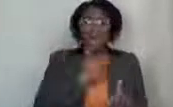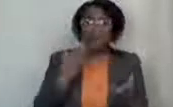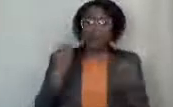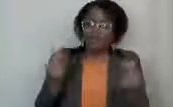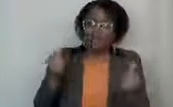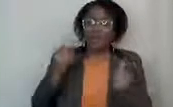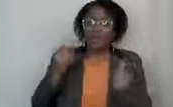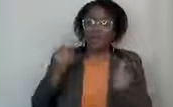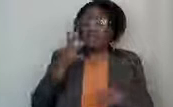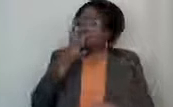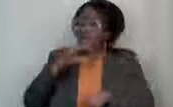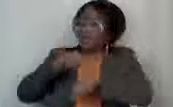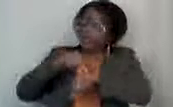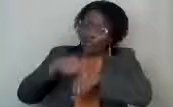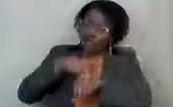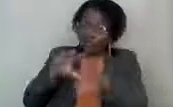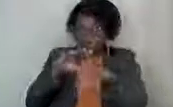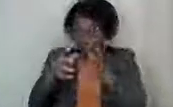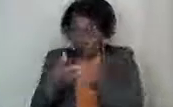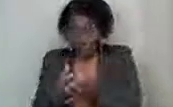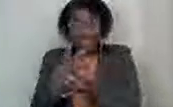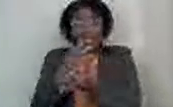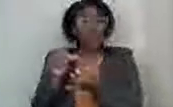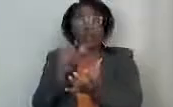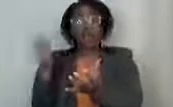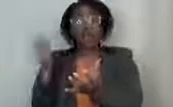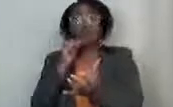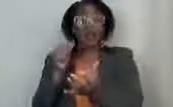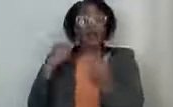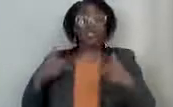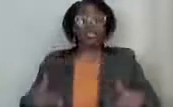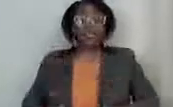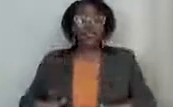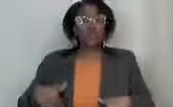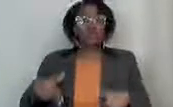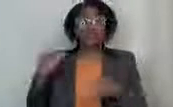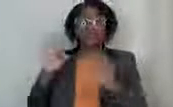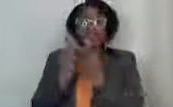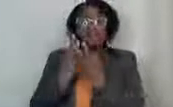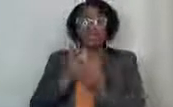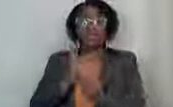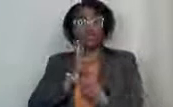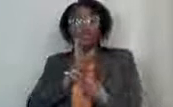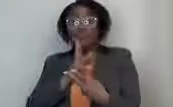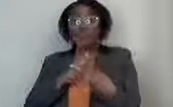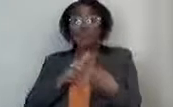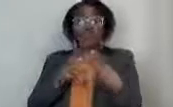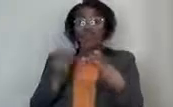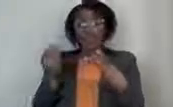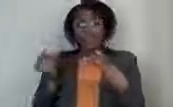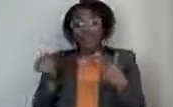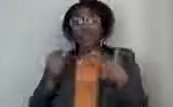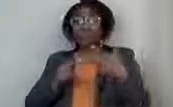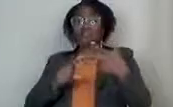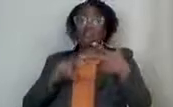Earth is, and our other non-human relatives, our water, our land, our animals, our